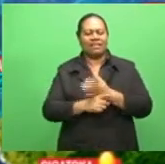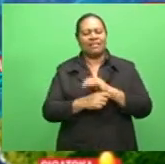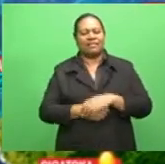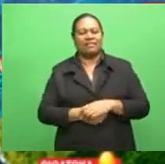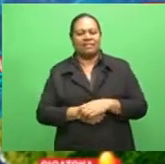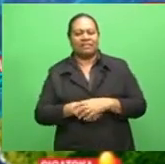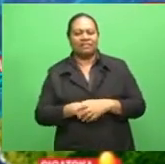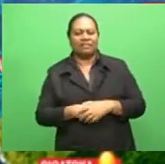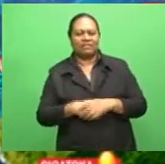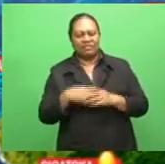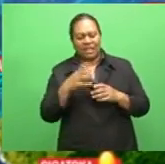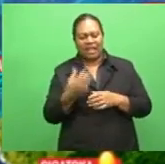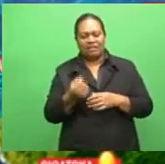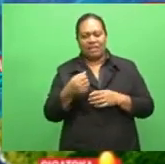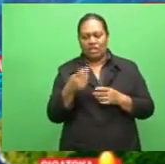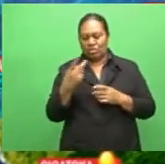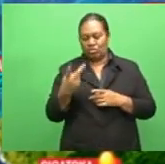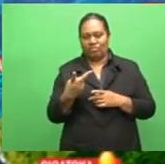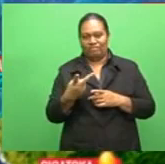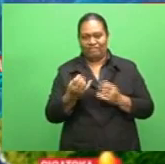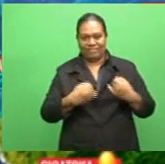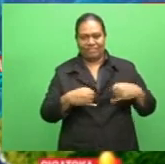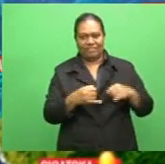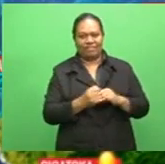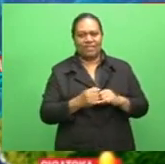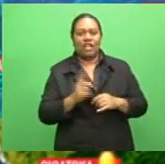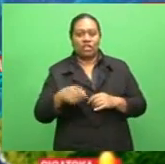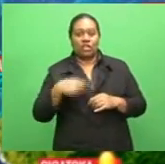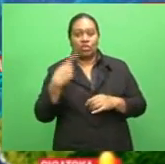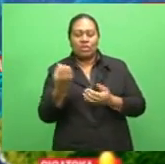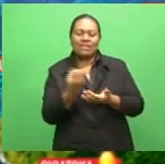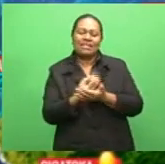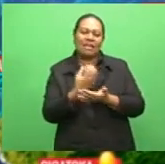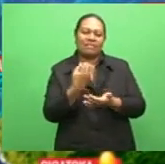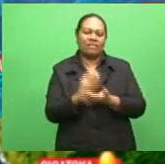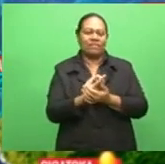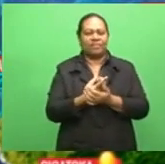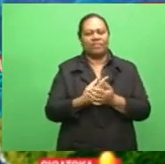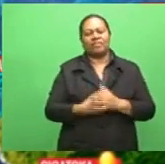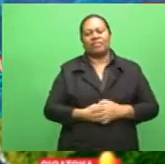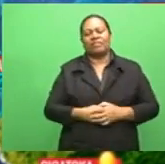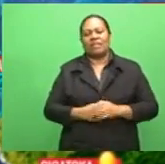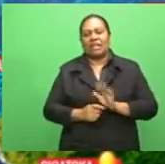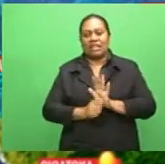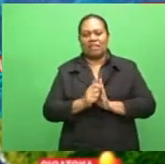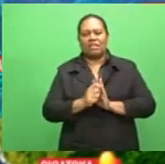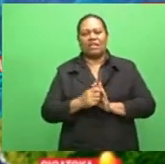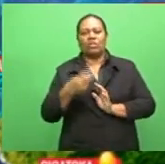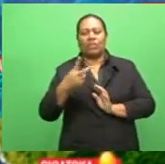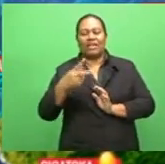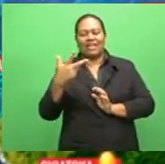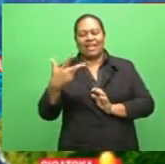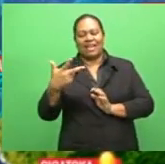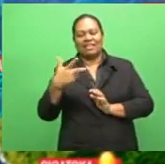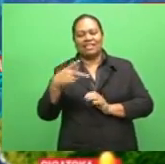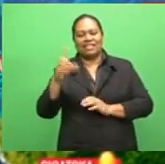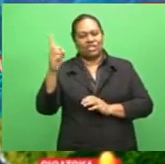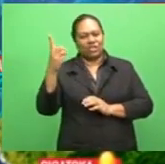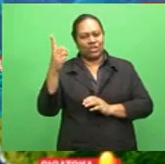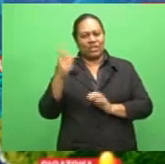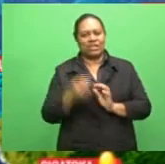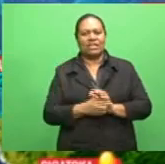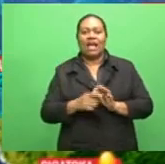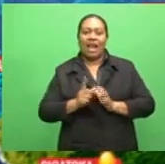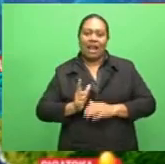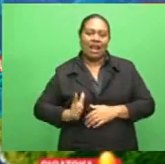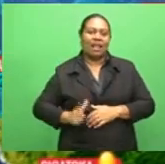two main islands. Tomorrow's temps, Sabu Sabu will be the coolest at 28 degrees, while Lambasa will rise